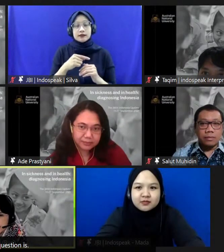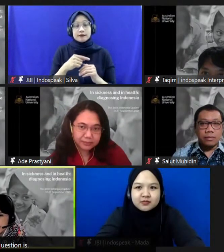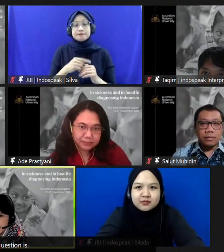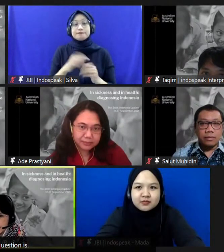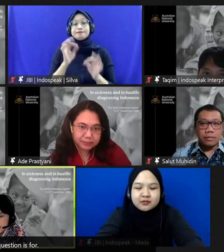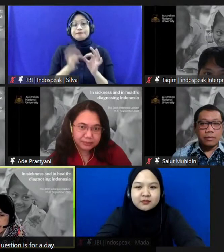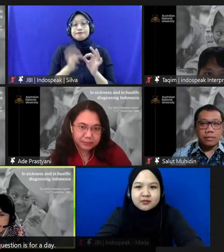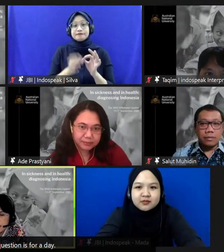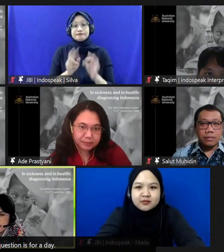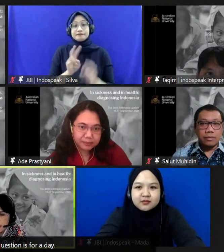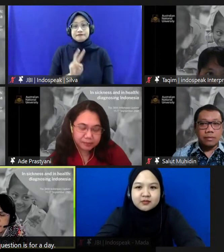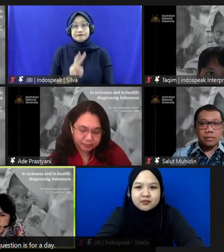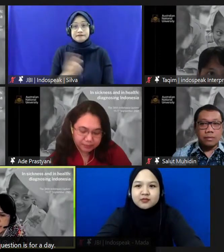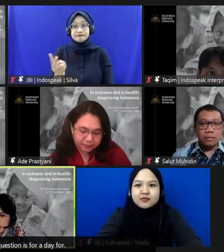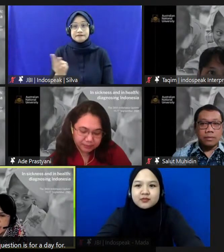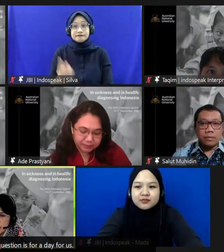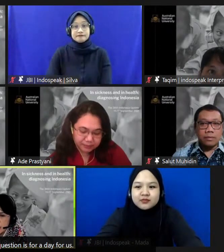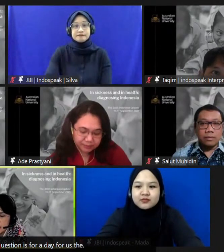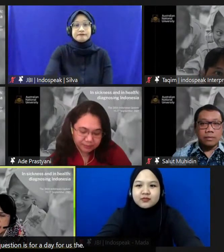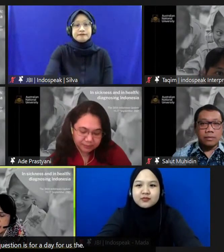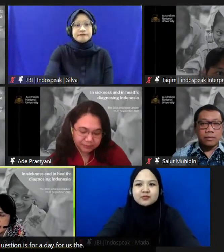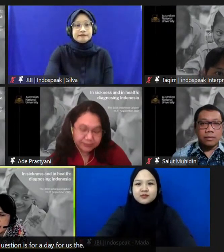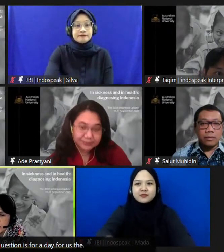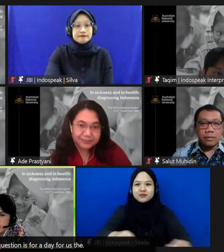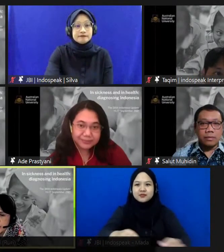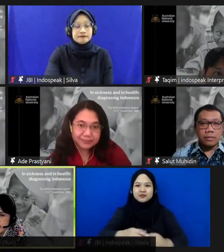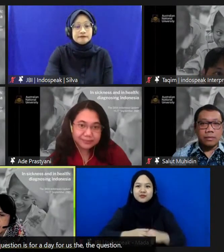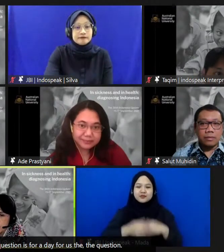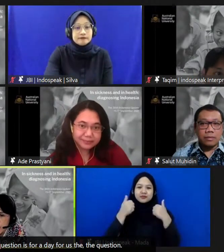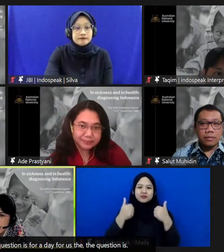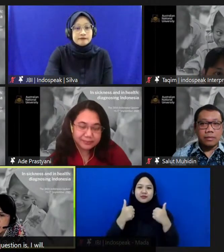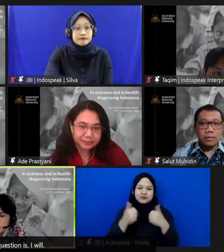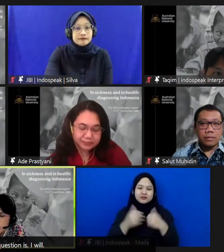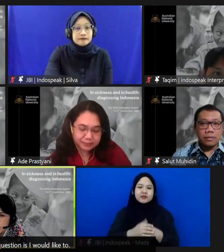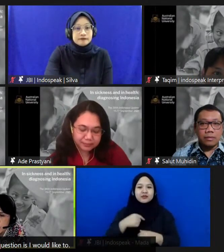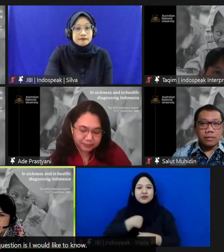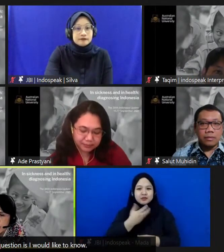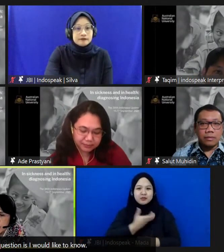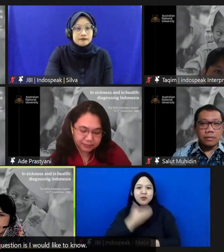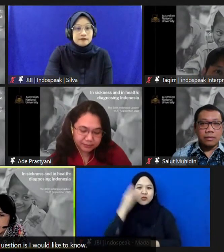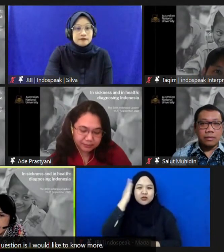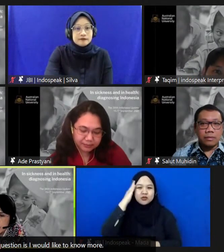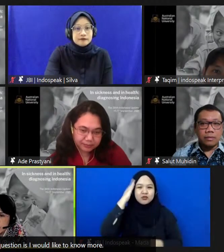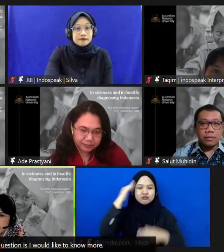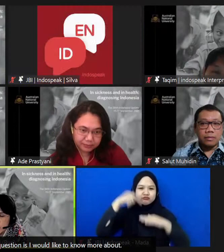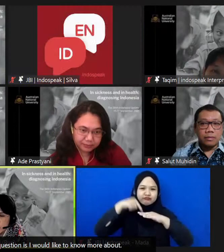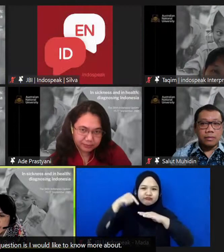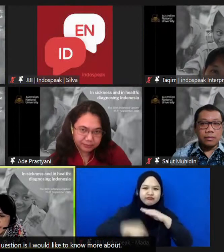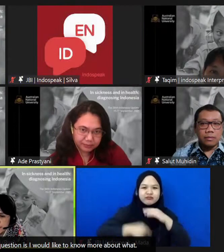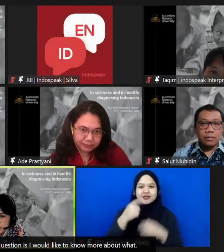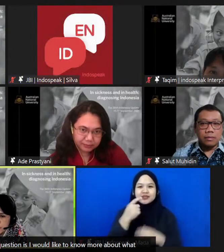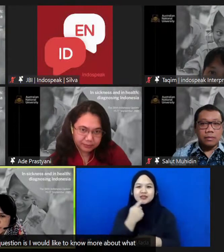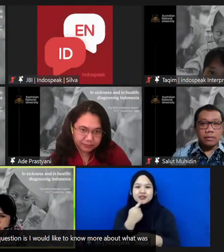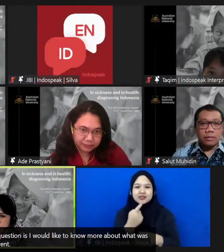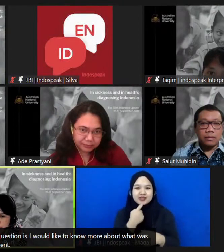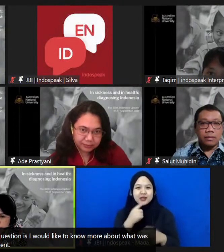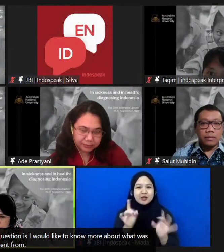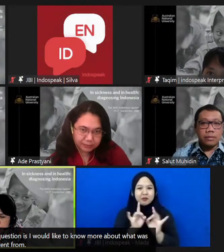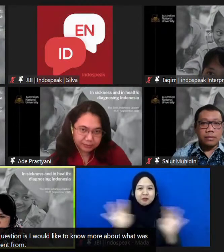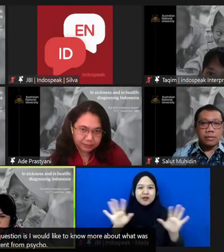for Ade, for Asti. The question is, I would like to know more about what was different